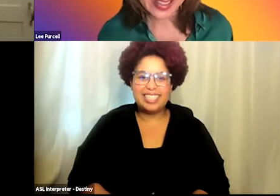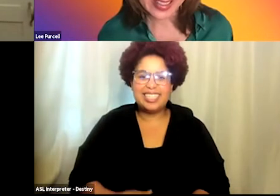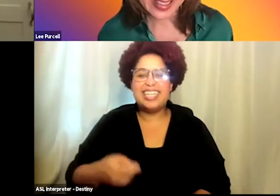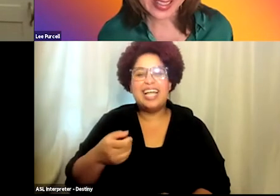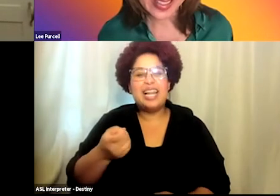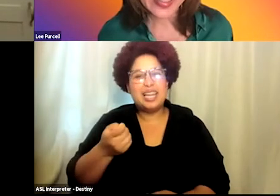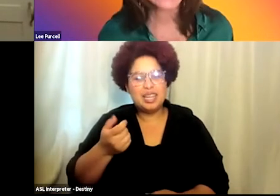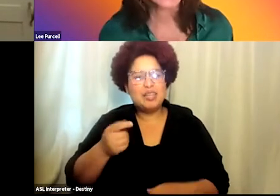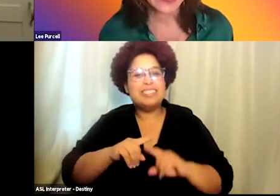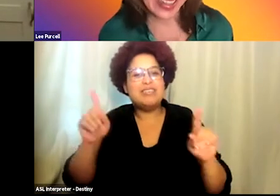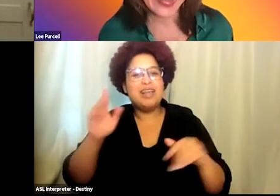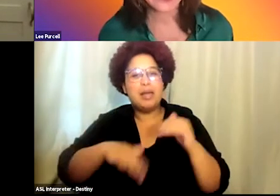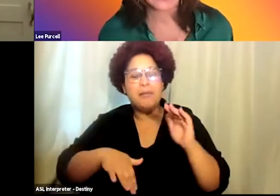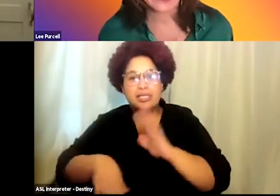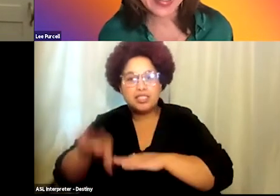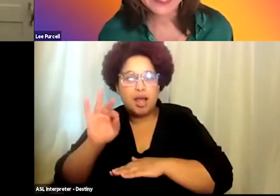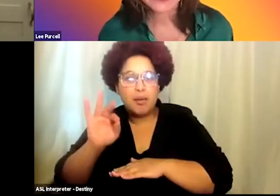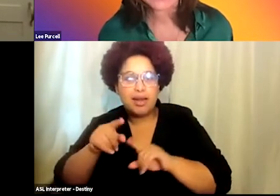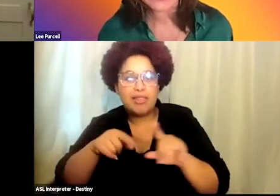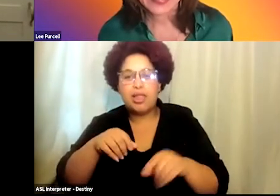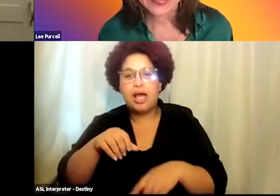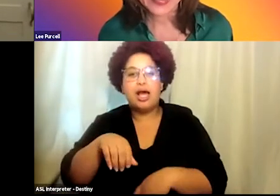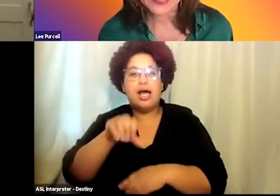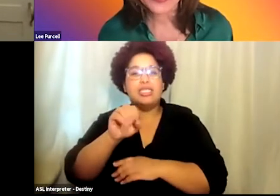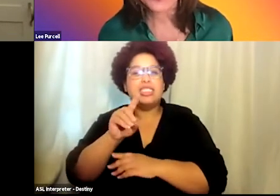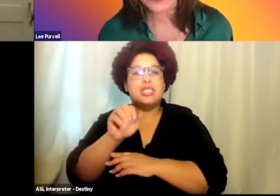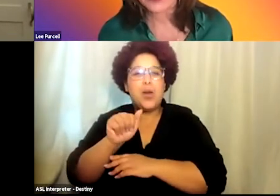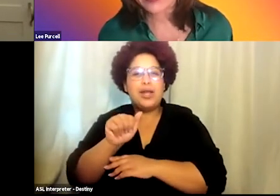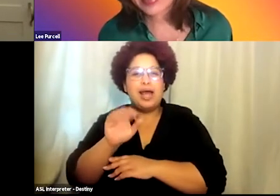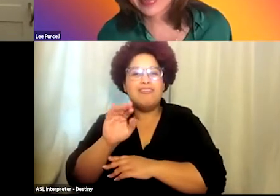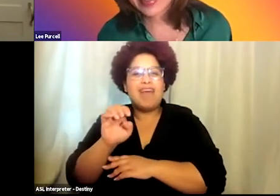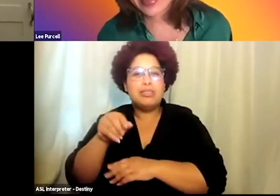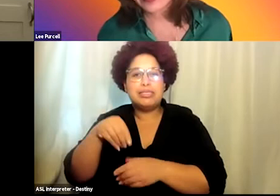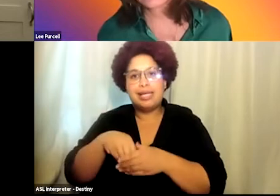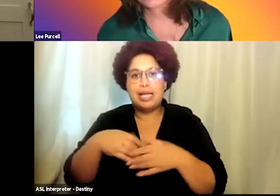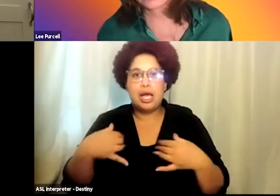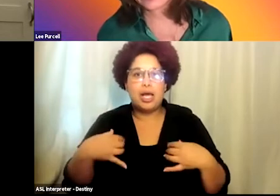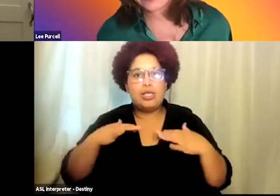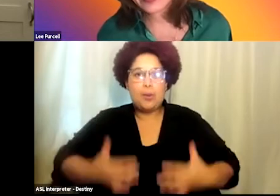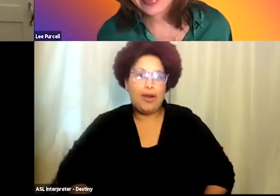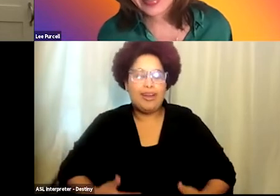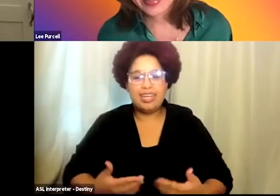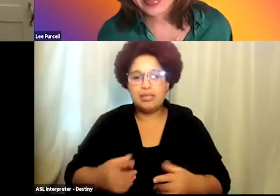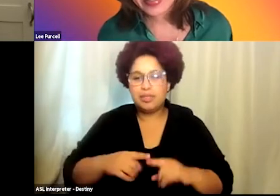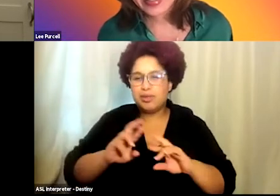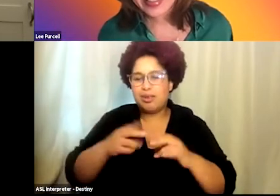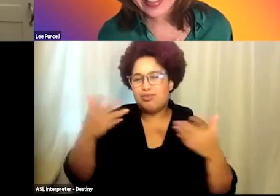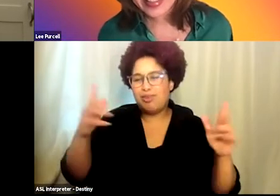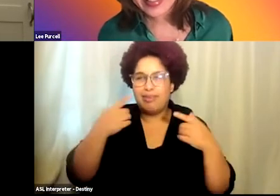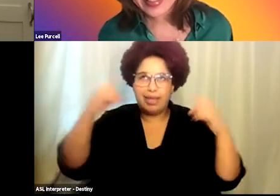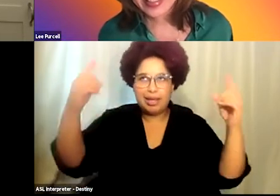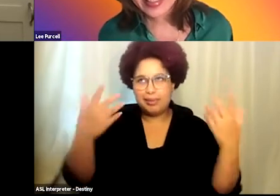at the soda fountain in a sweater, but it's a similar sort of thing. Right? It's all Wow. good. But you were already famous, so